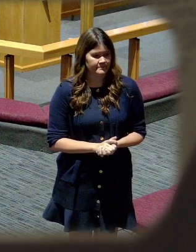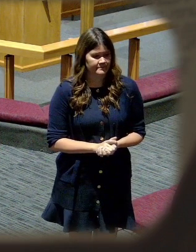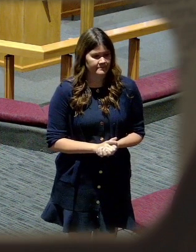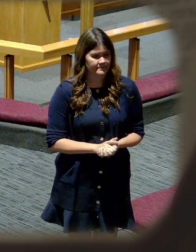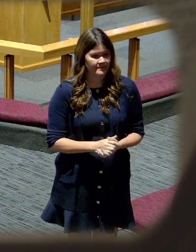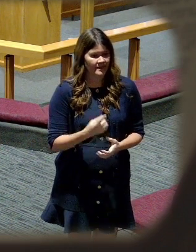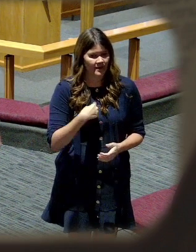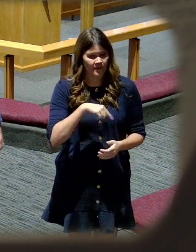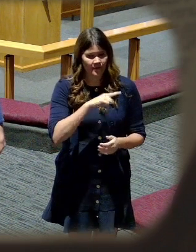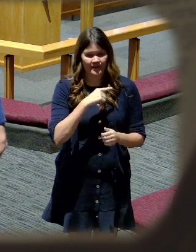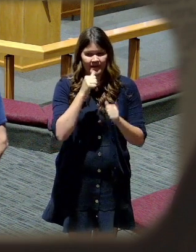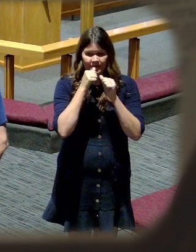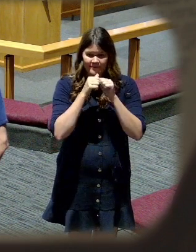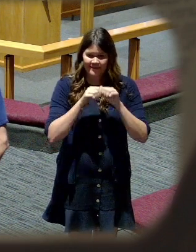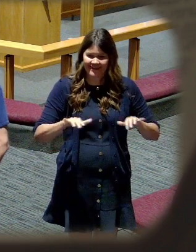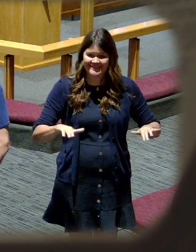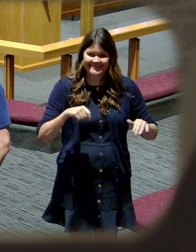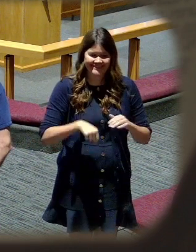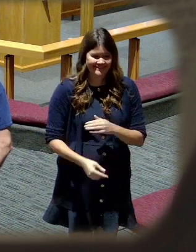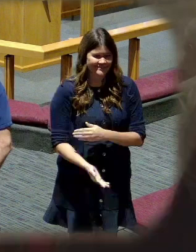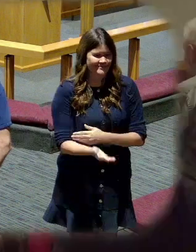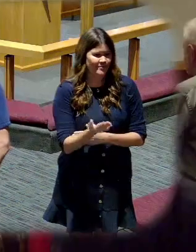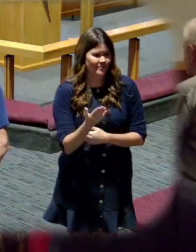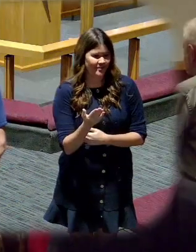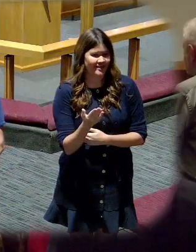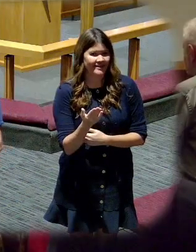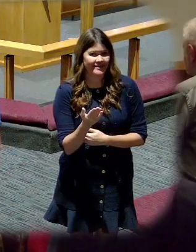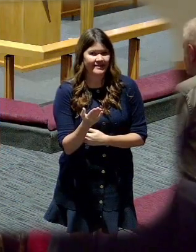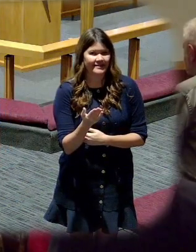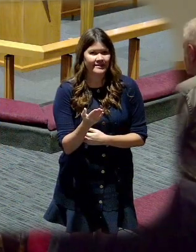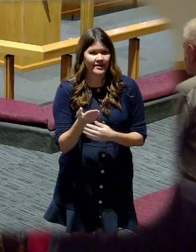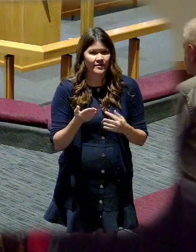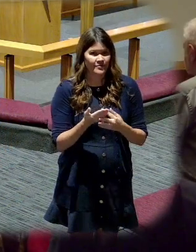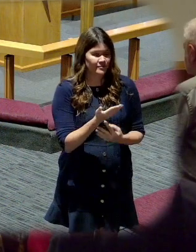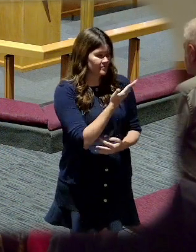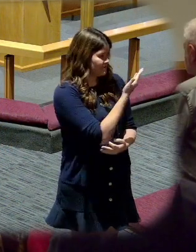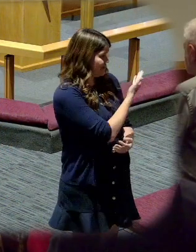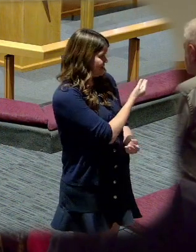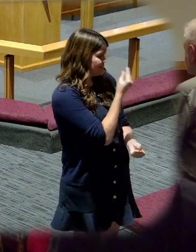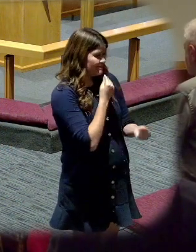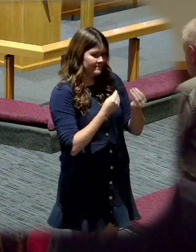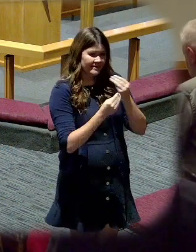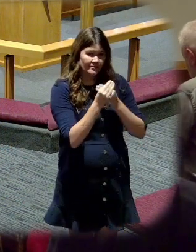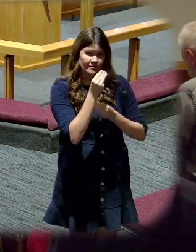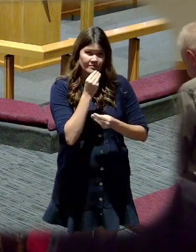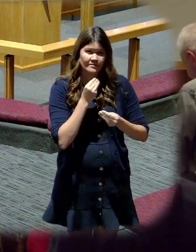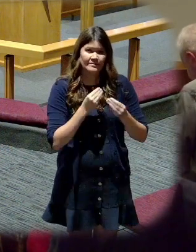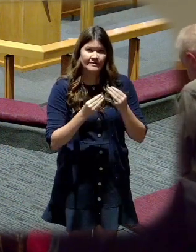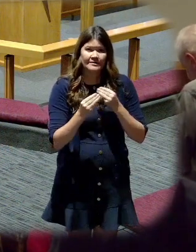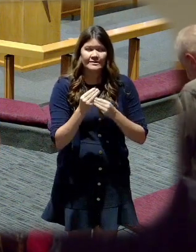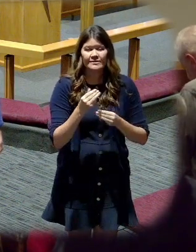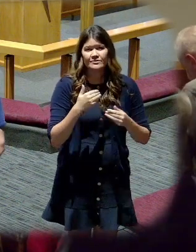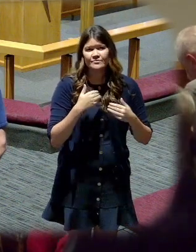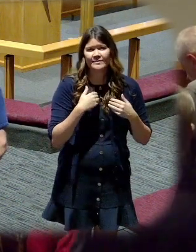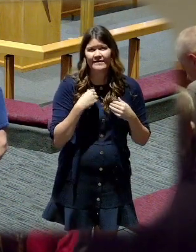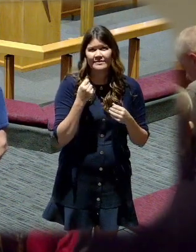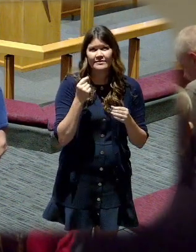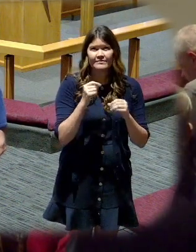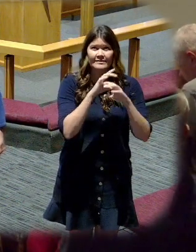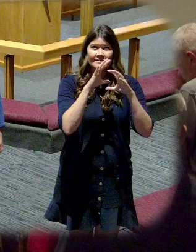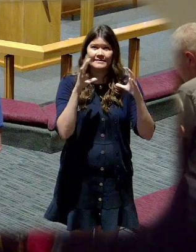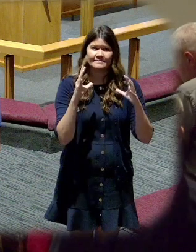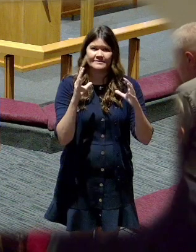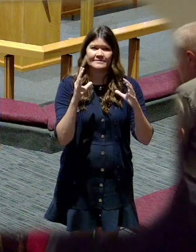We are blessed this morning in this meal to have a foretaste of the feast to